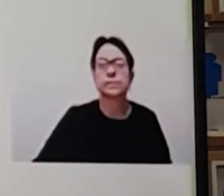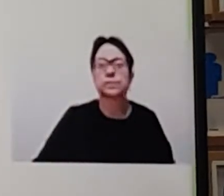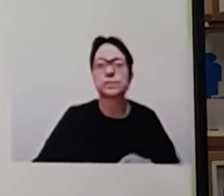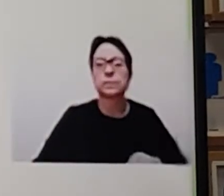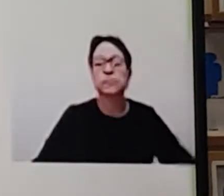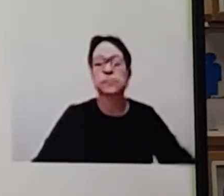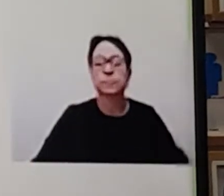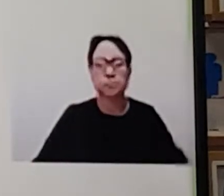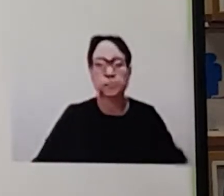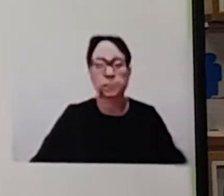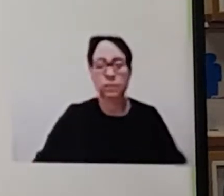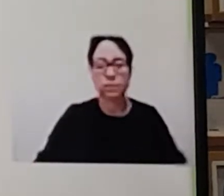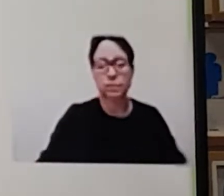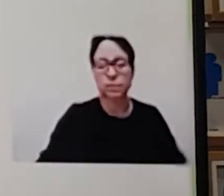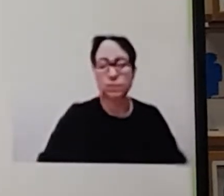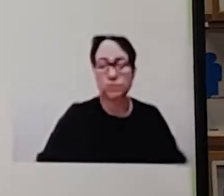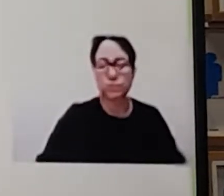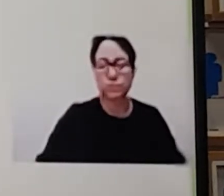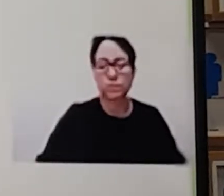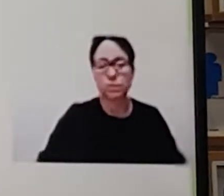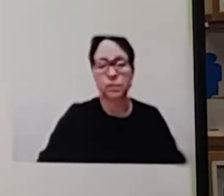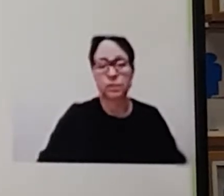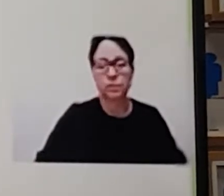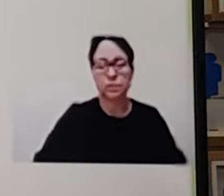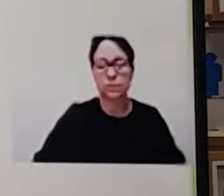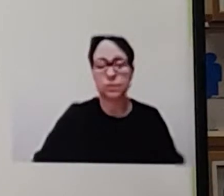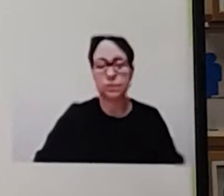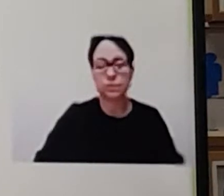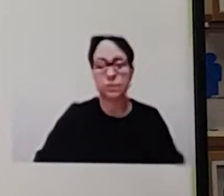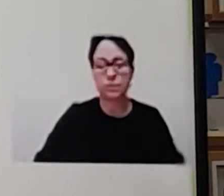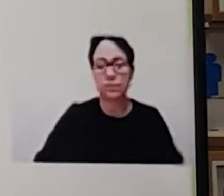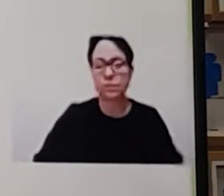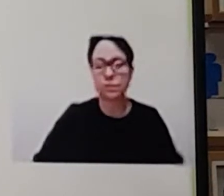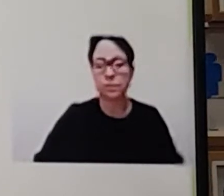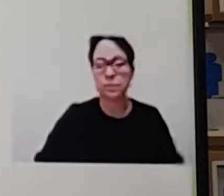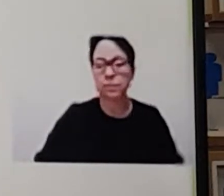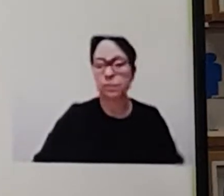two sides, should be there's a 50 centimeter